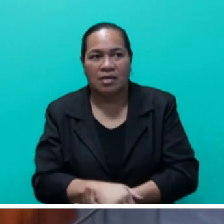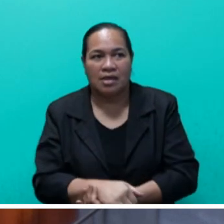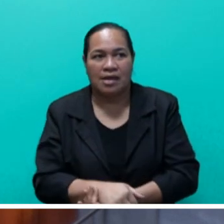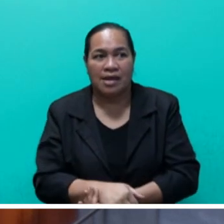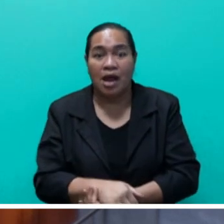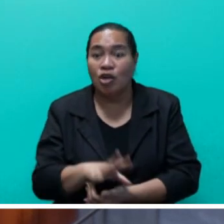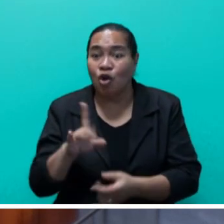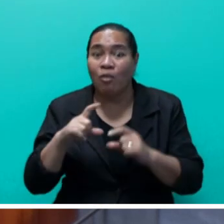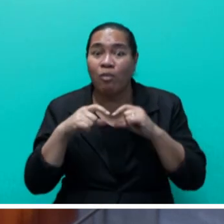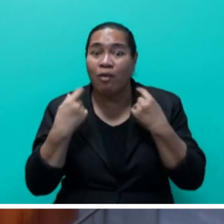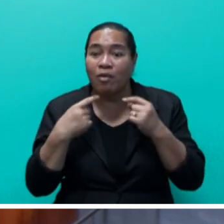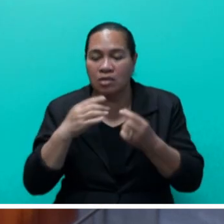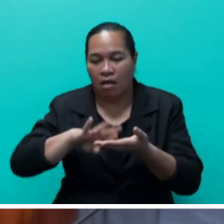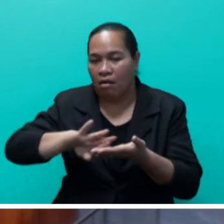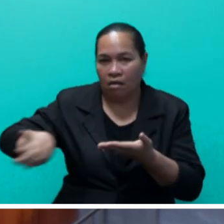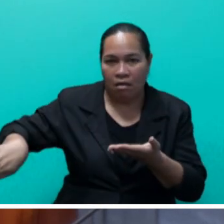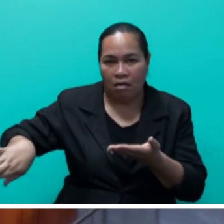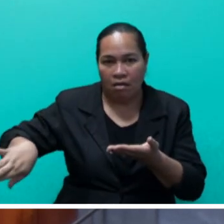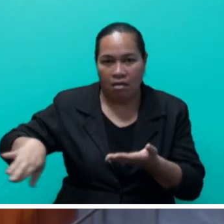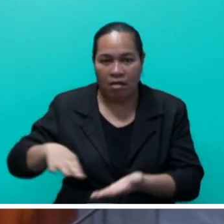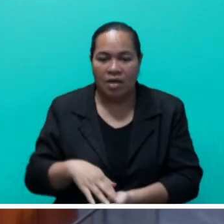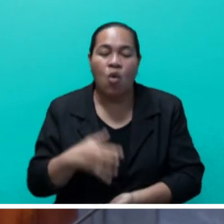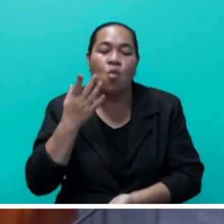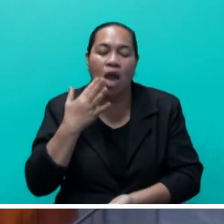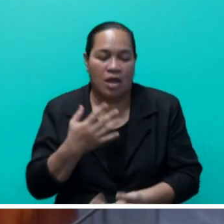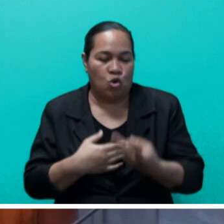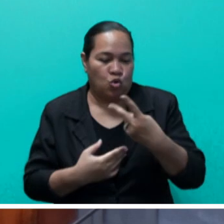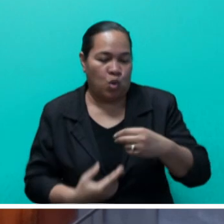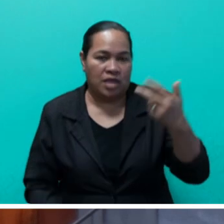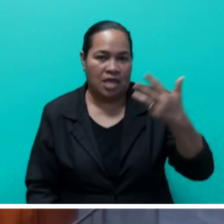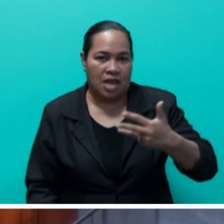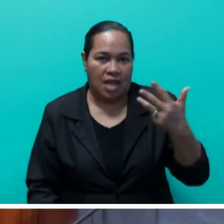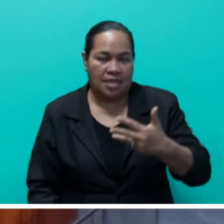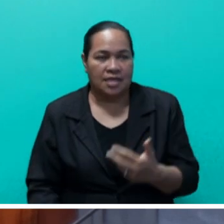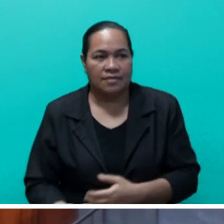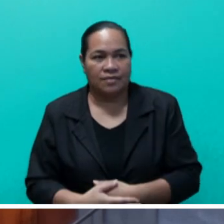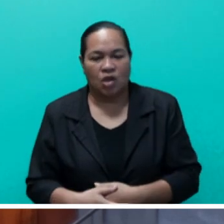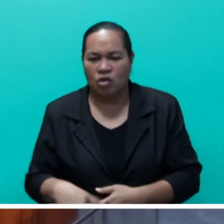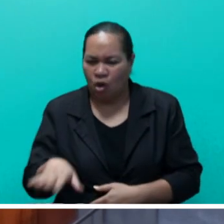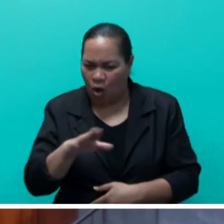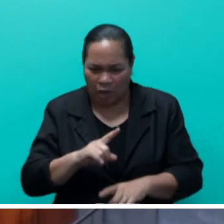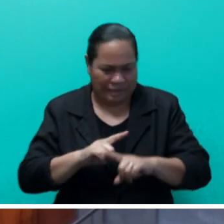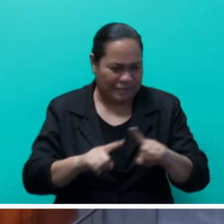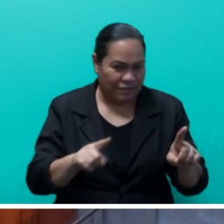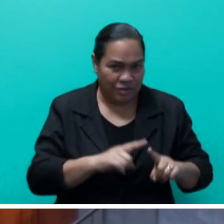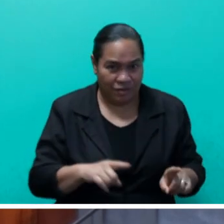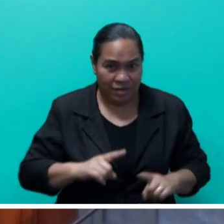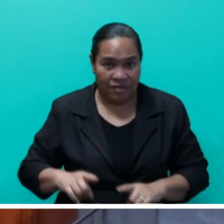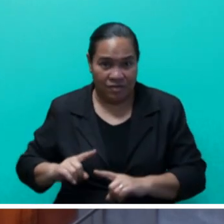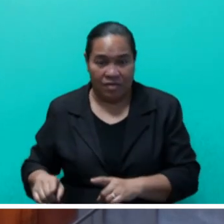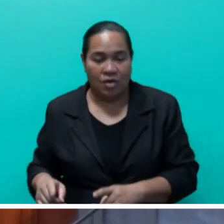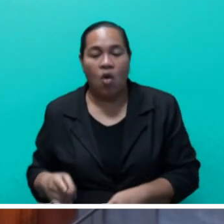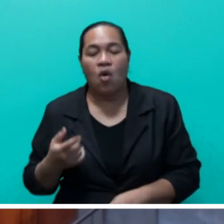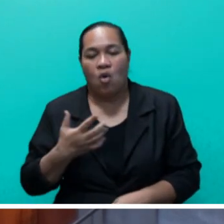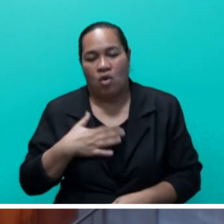post was also removed in 2019. All these mechanisms, Mr. Speaker, sir, to support